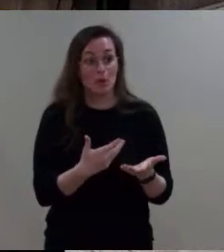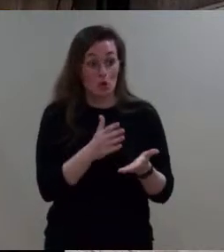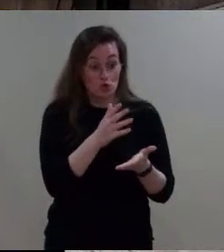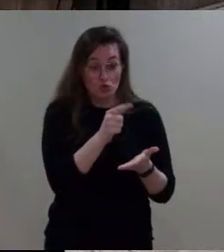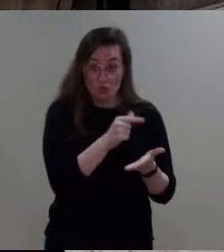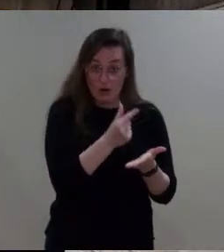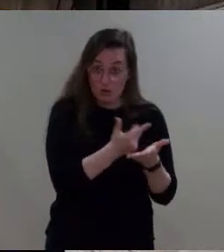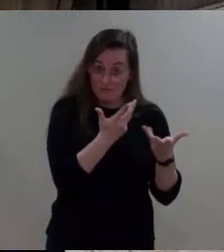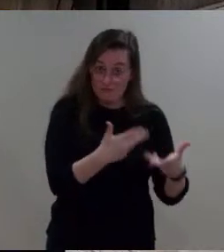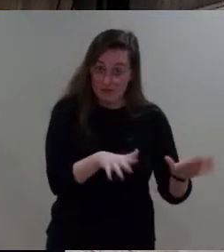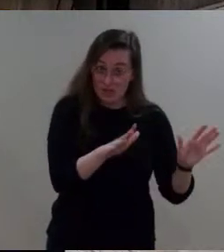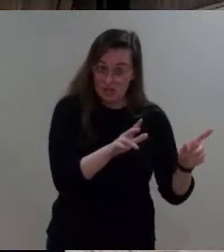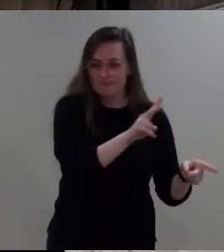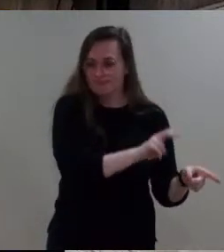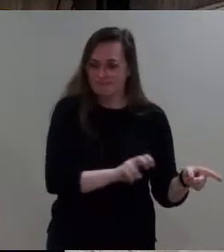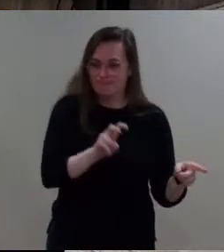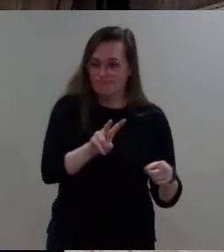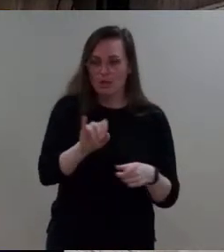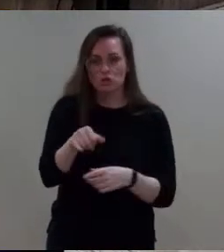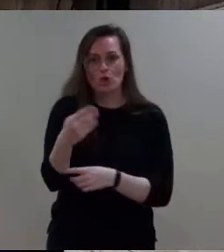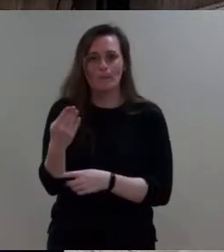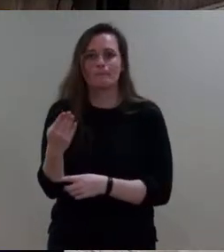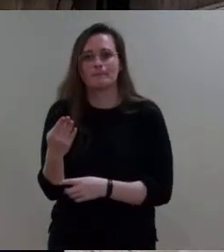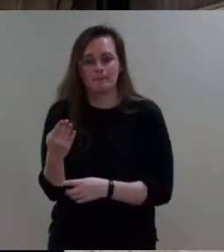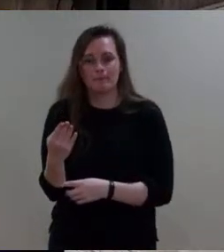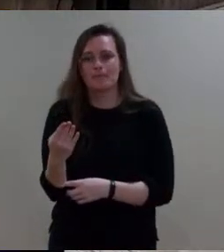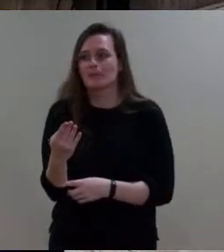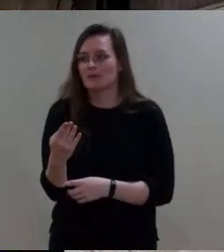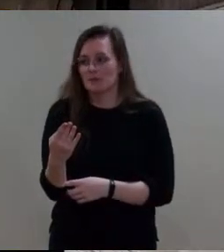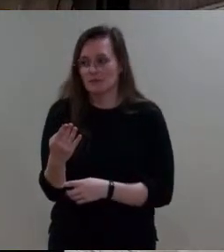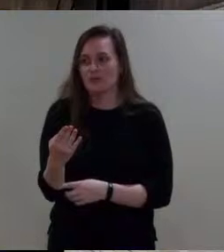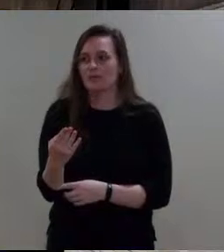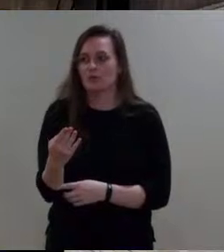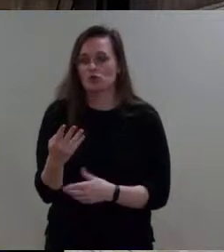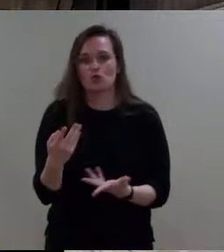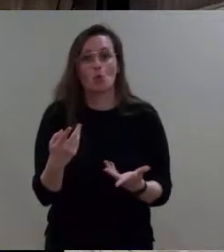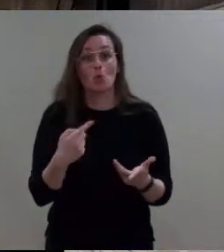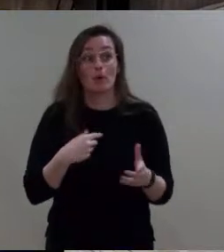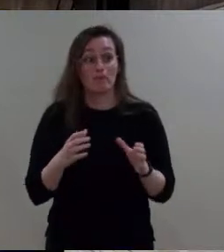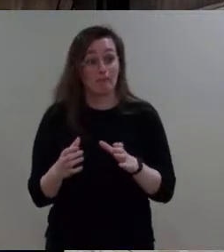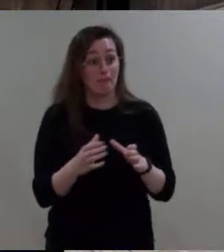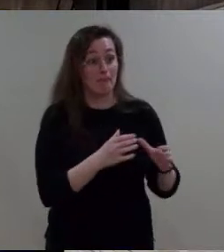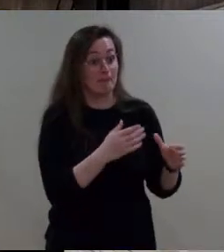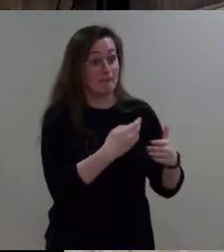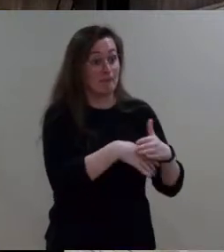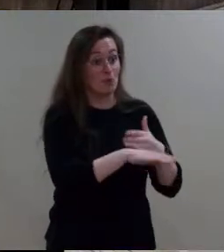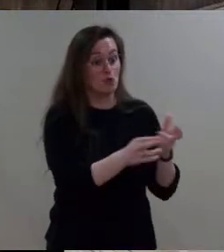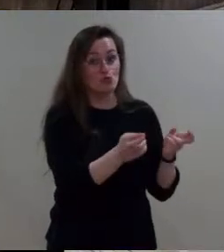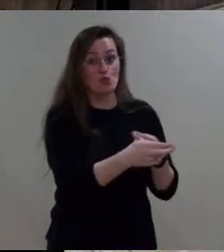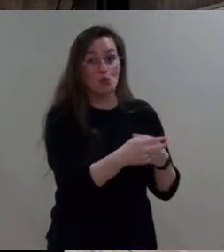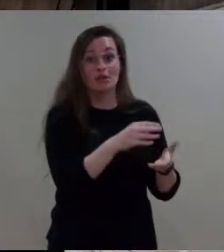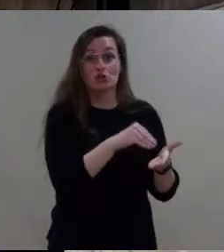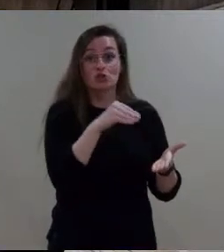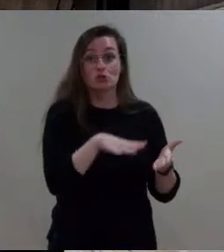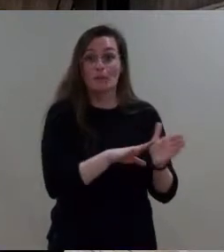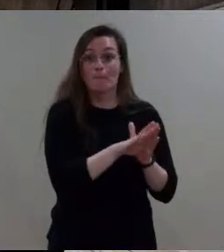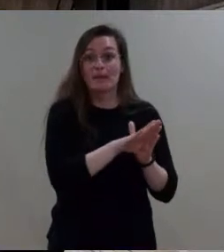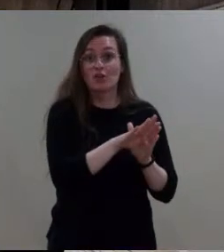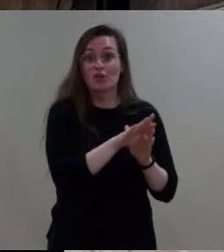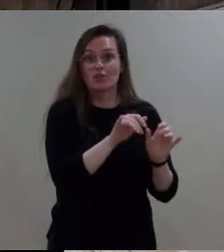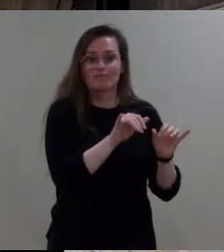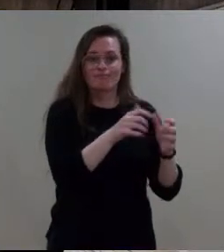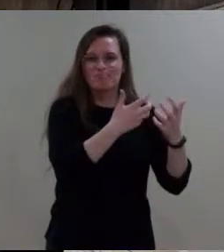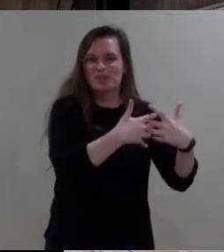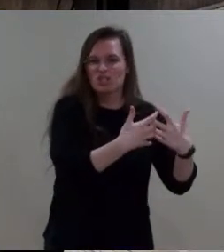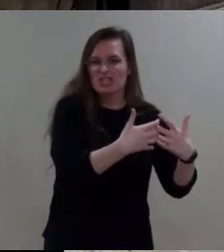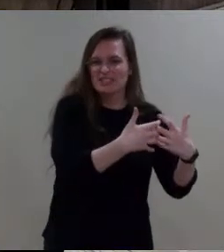let's say they brought us into a room where the students are building machinery, and one of the machines says Epson.